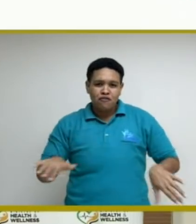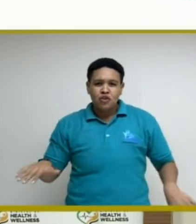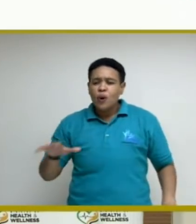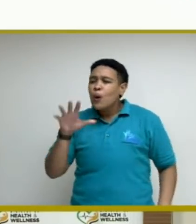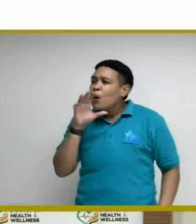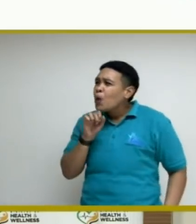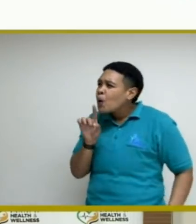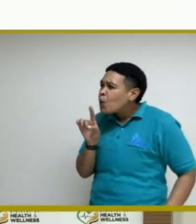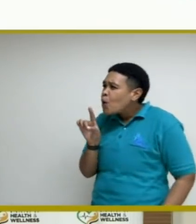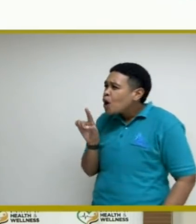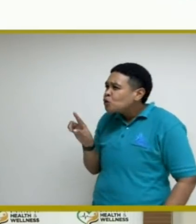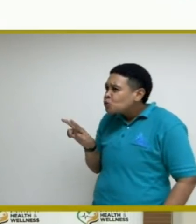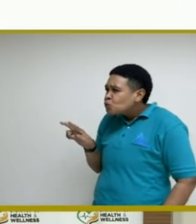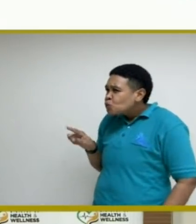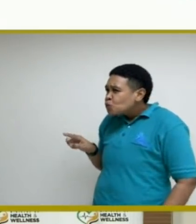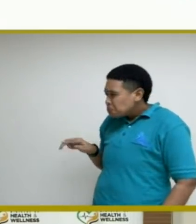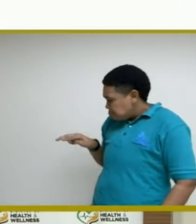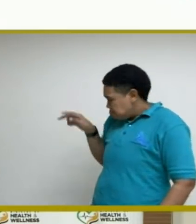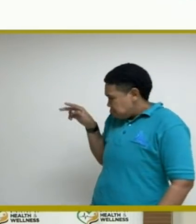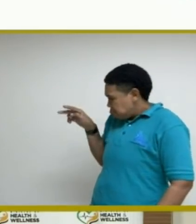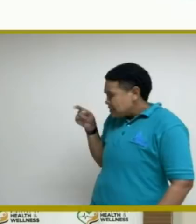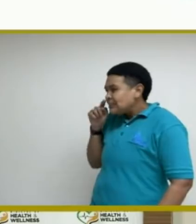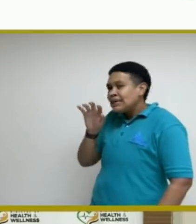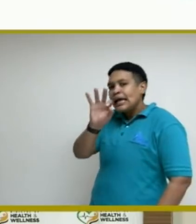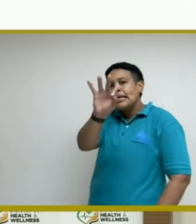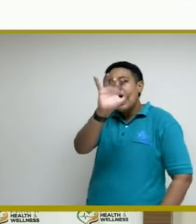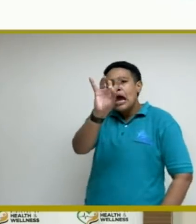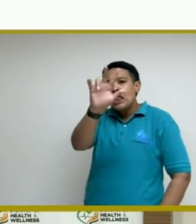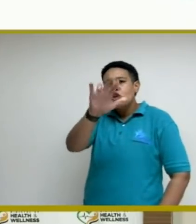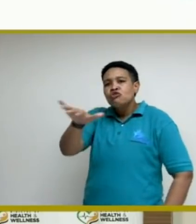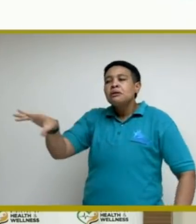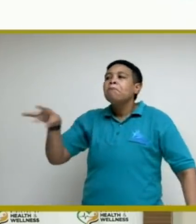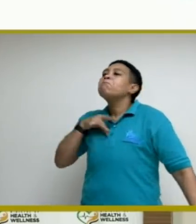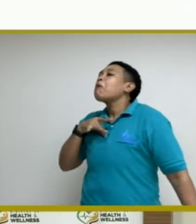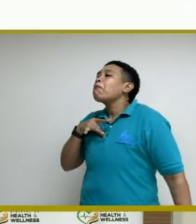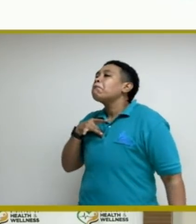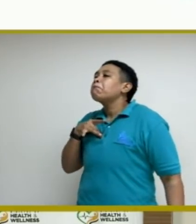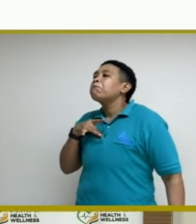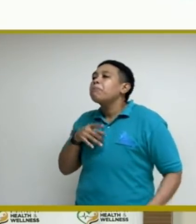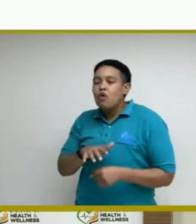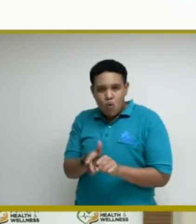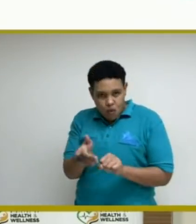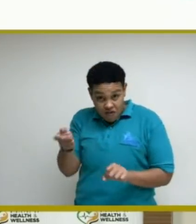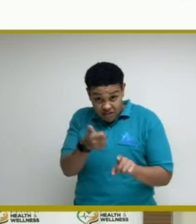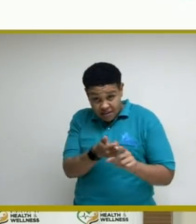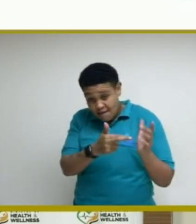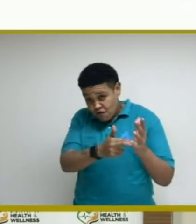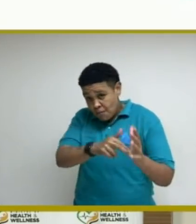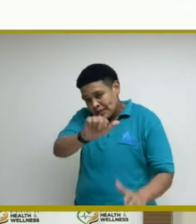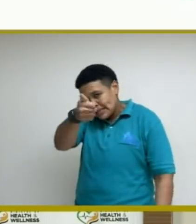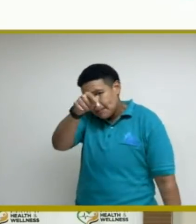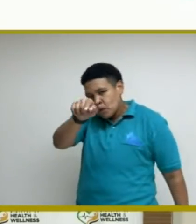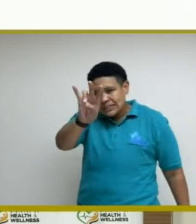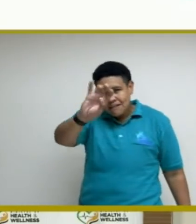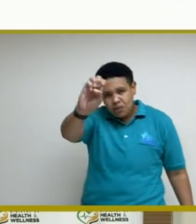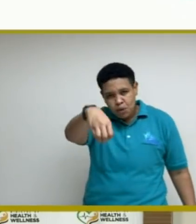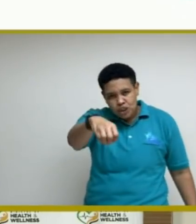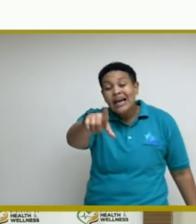2 age group, we had 983 children that were affected. This represents